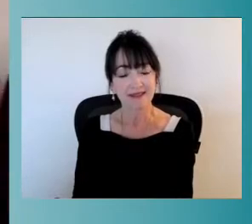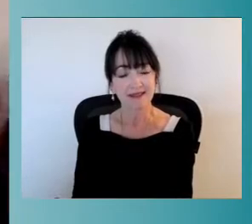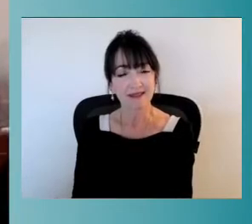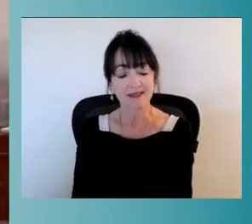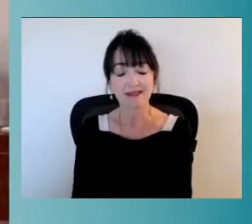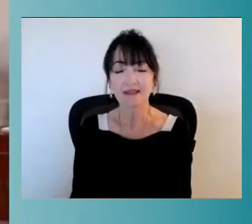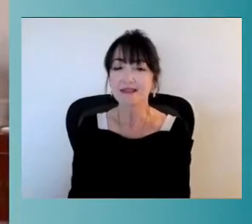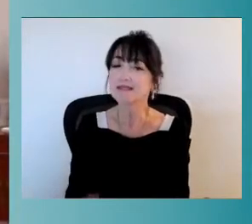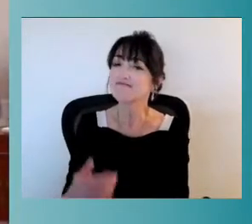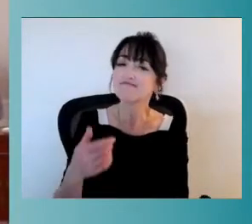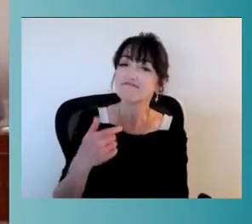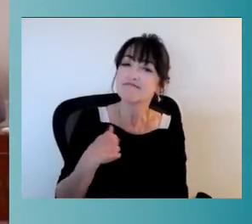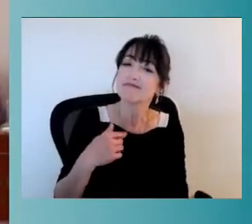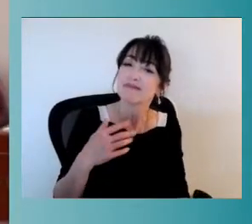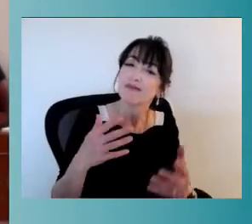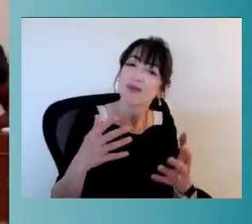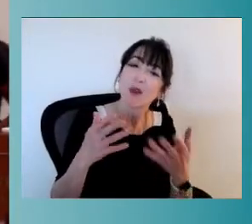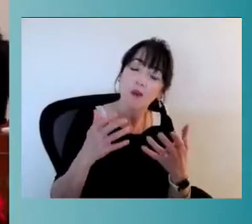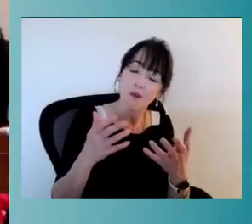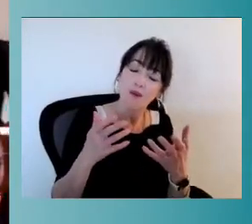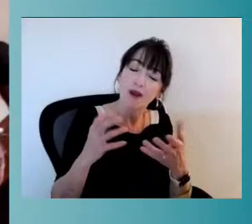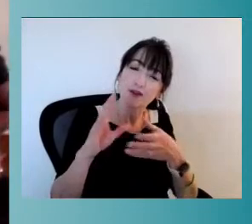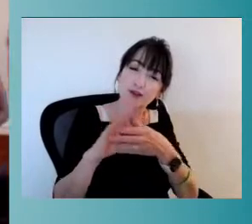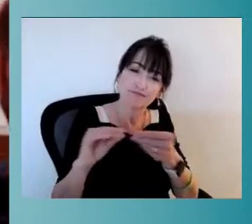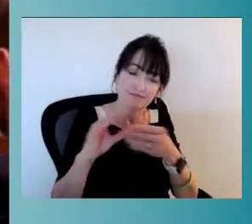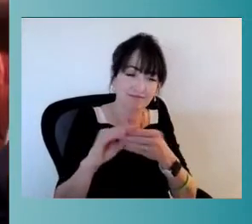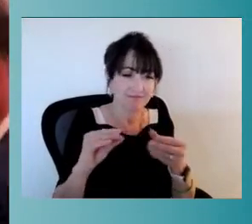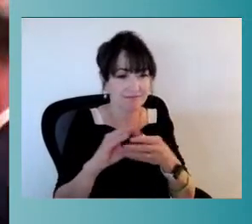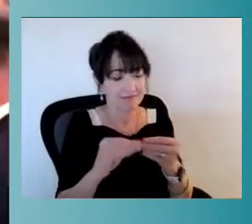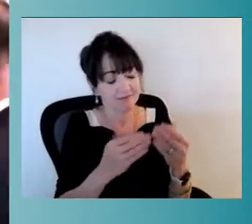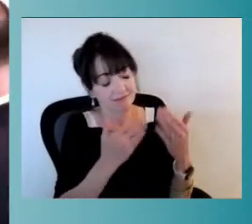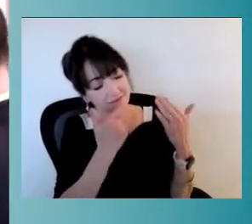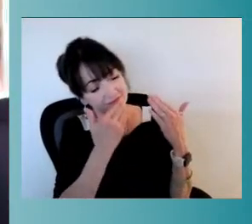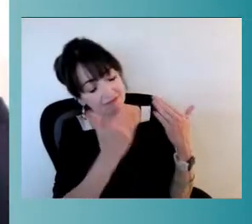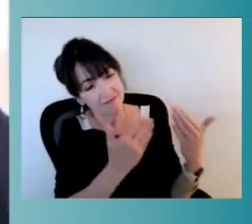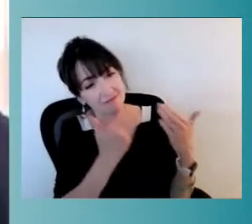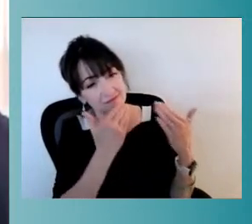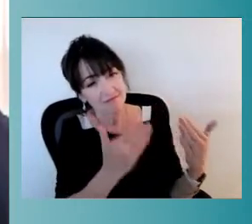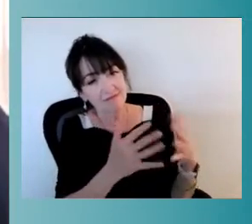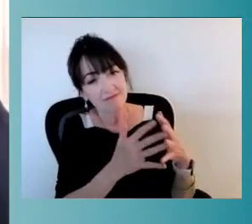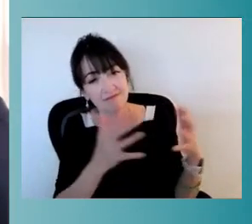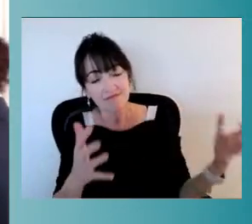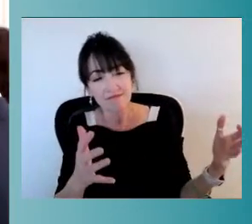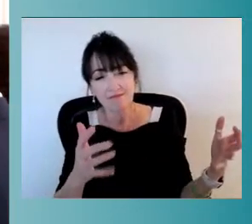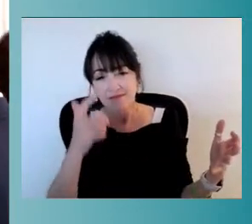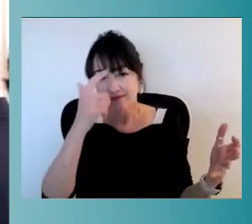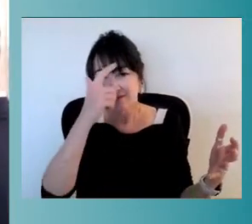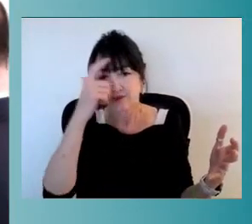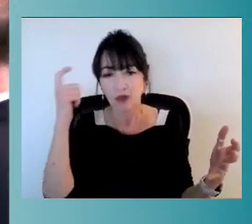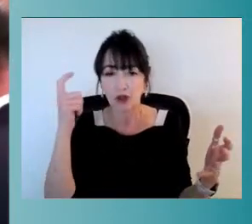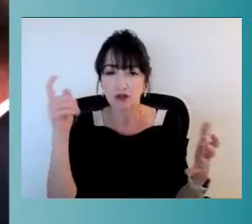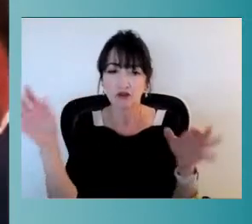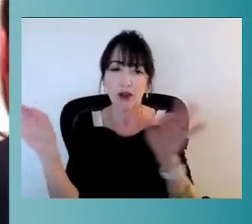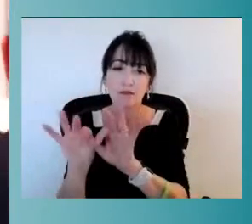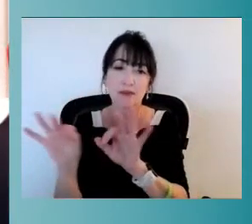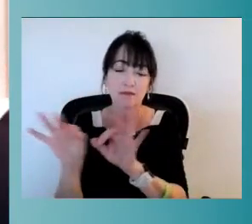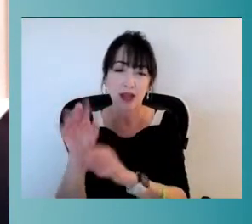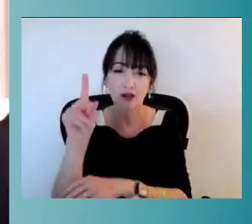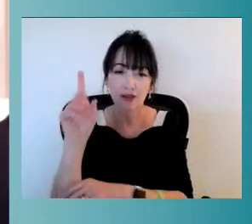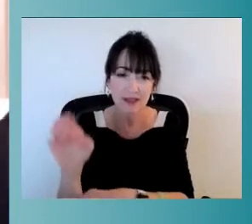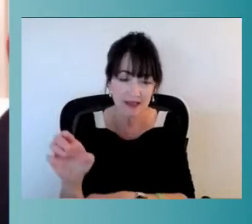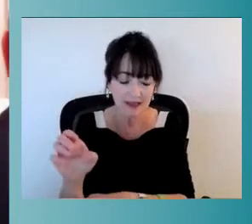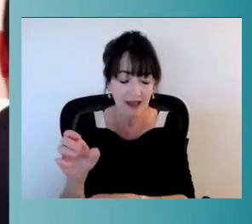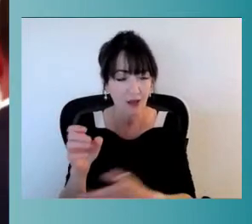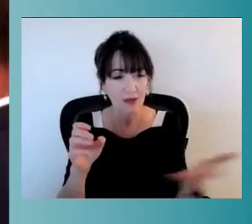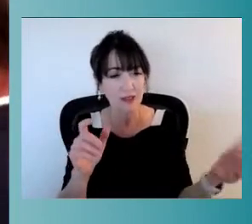I just want to say thank you so much. Trauma Matters Delaware, Governor, First Lady, Dr.